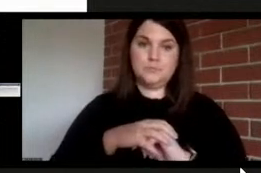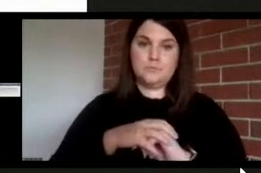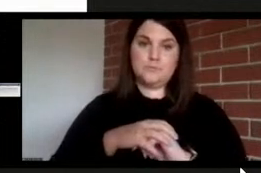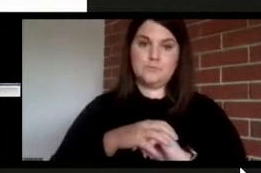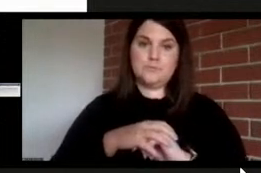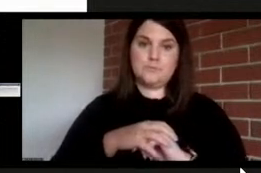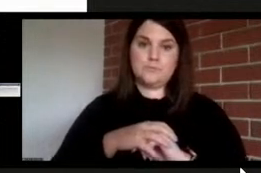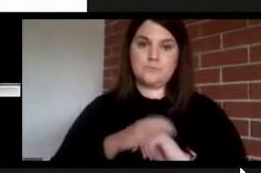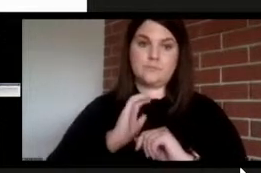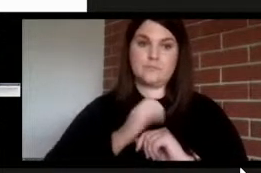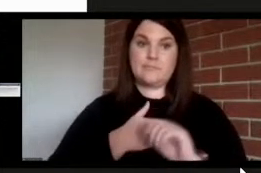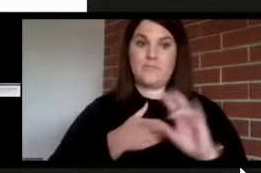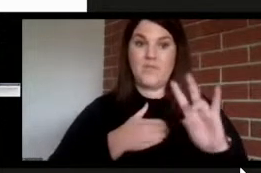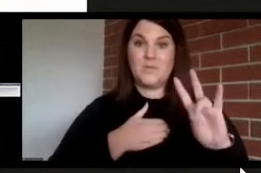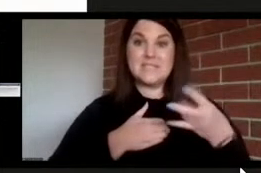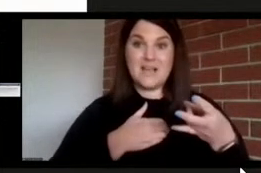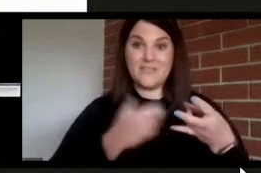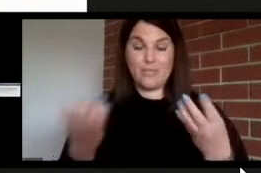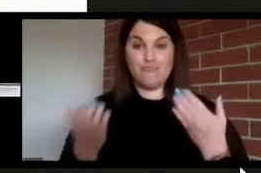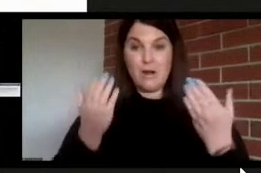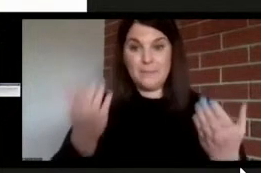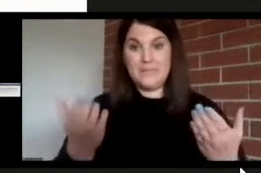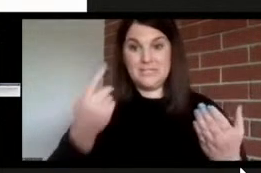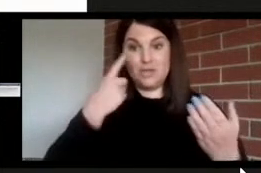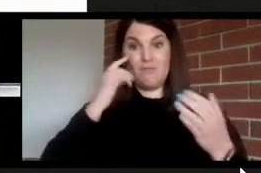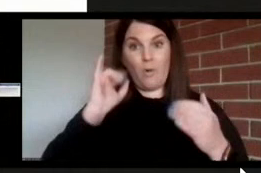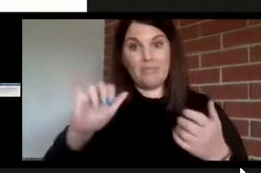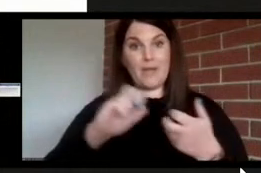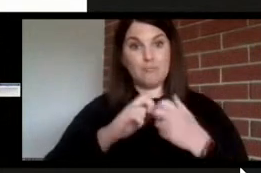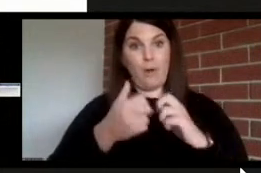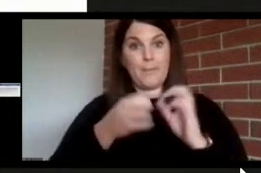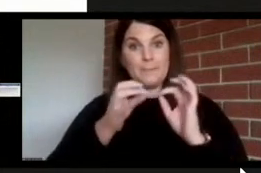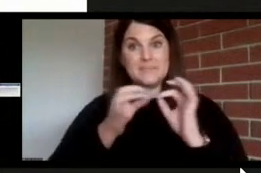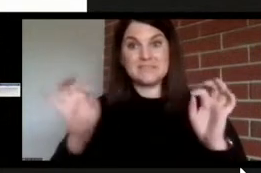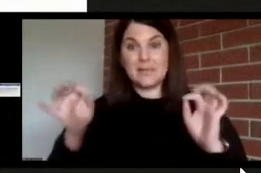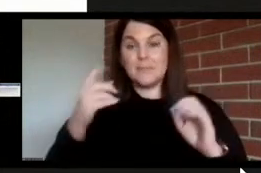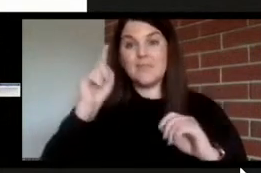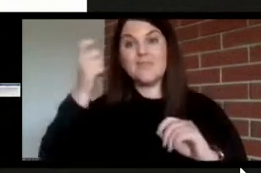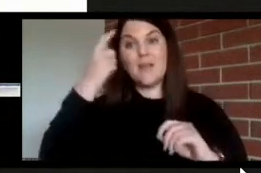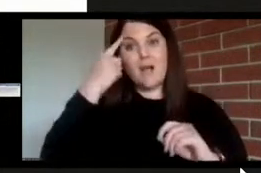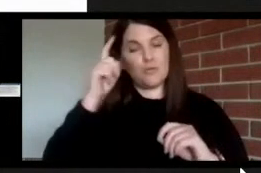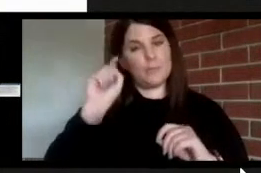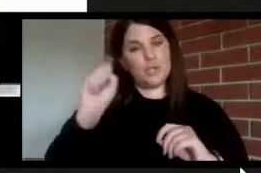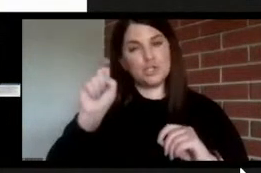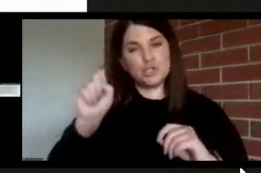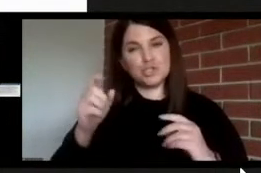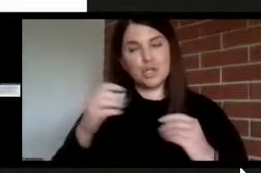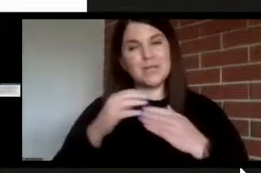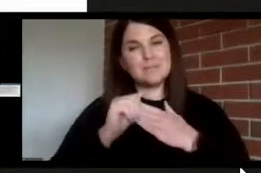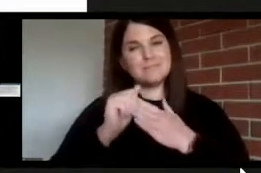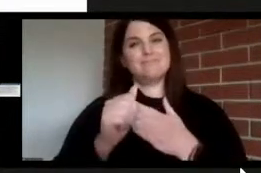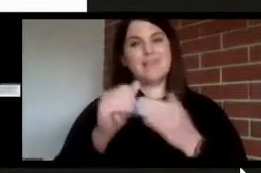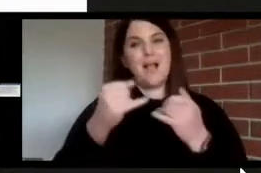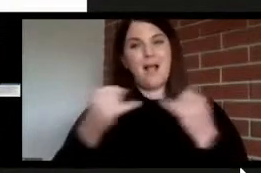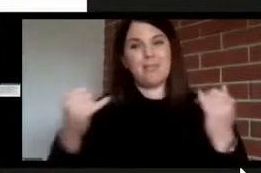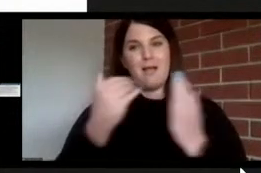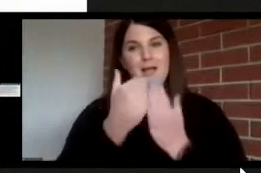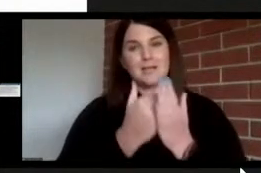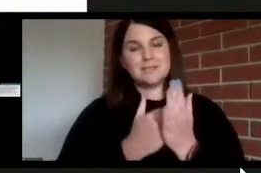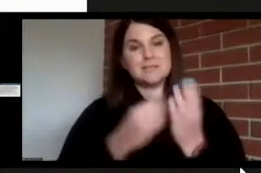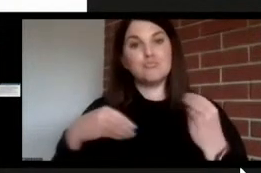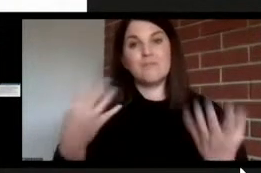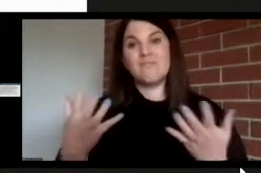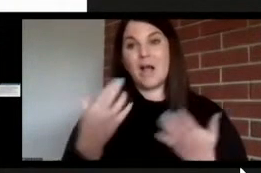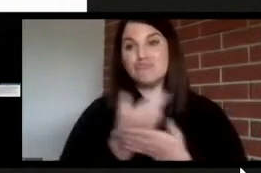Our seventh recommendation for this problem statement is that the federal government should really issue guidelines and provide resources